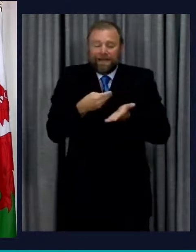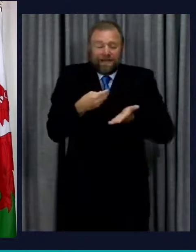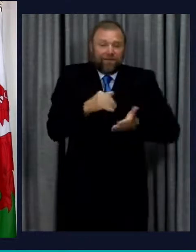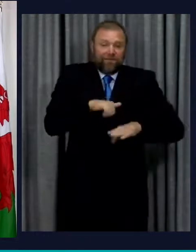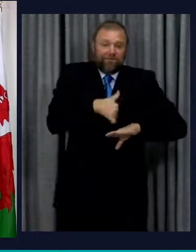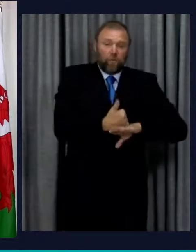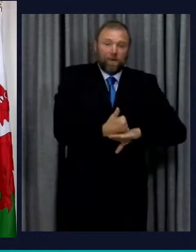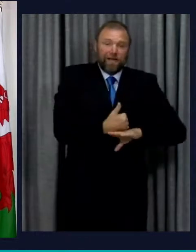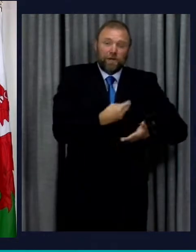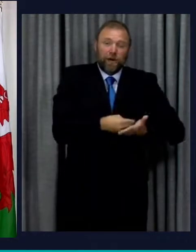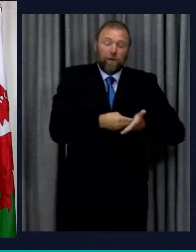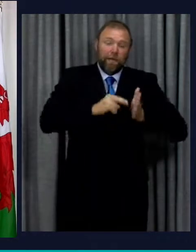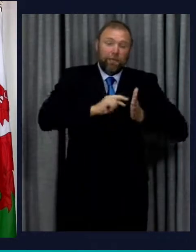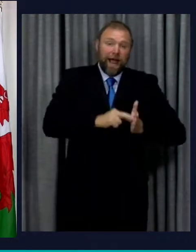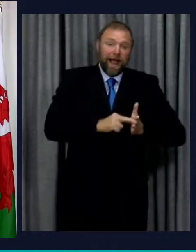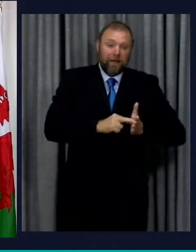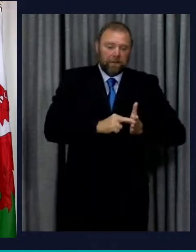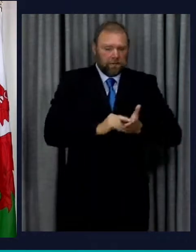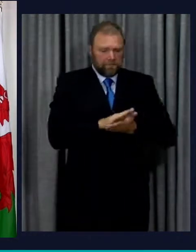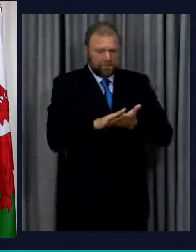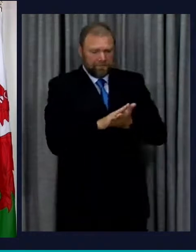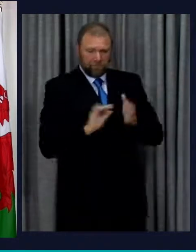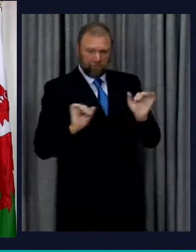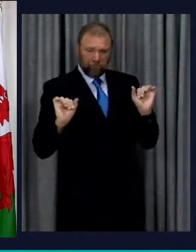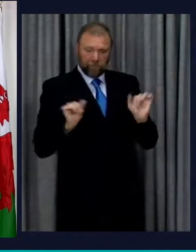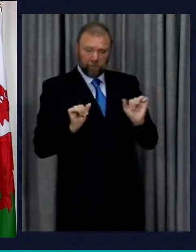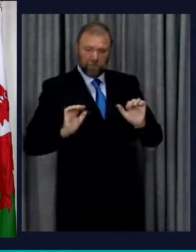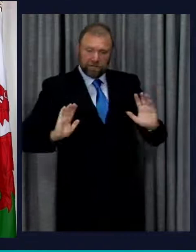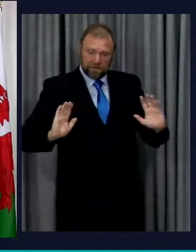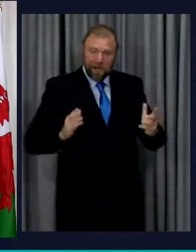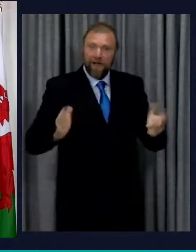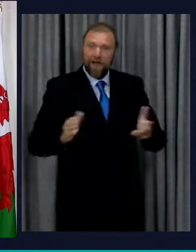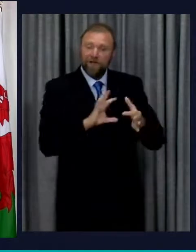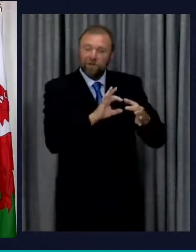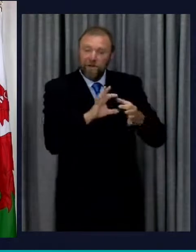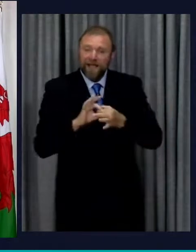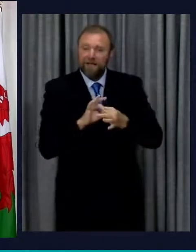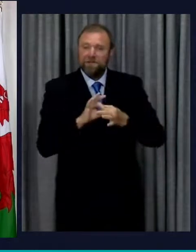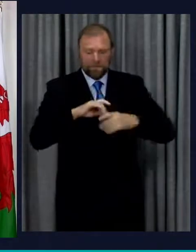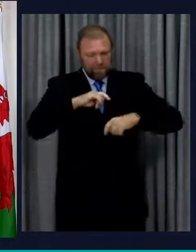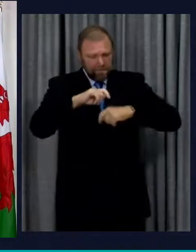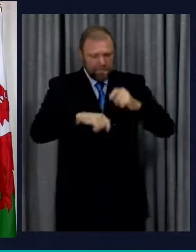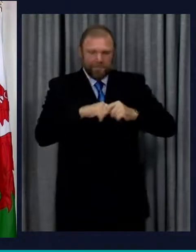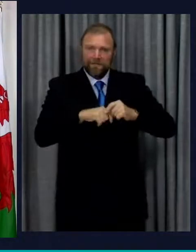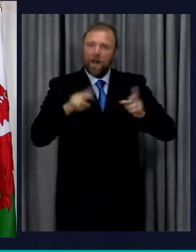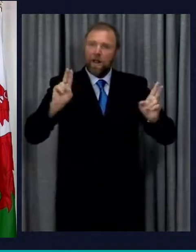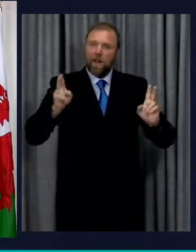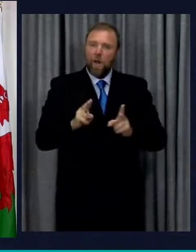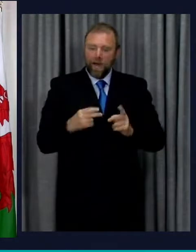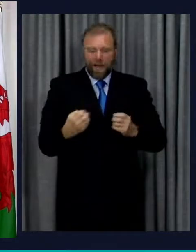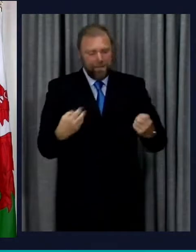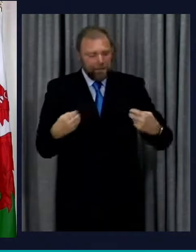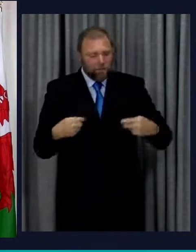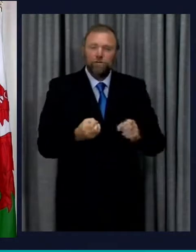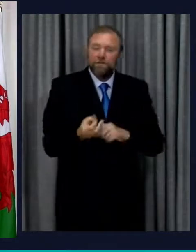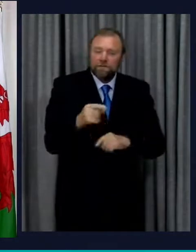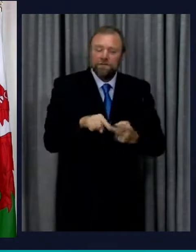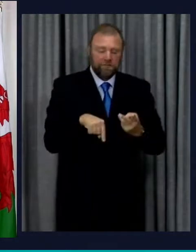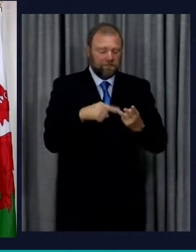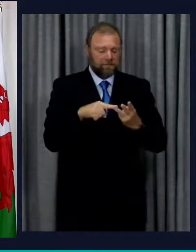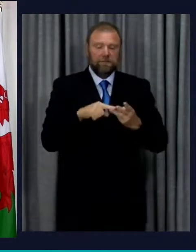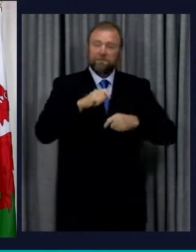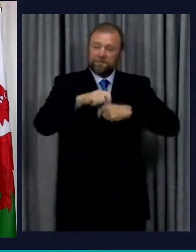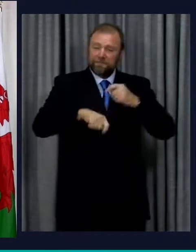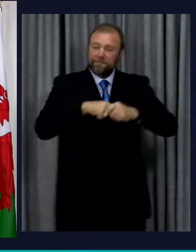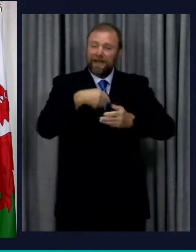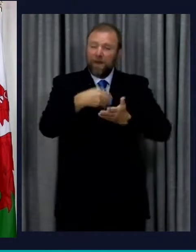will help to shorten supply chains, to lower emissions, and to turn our plans across housing, transport and energy into better